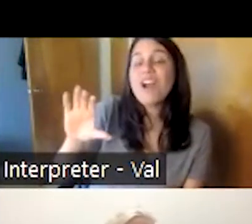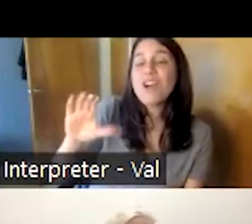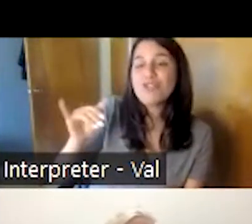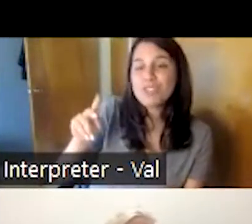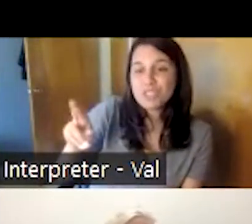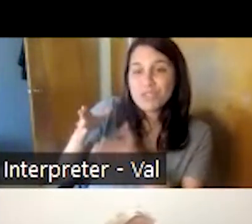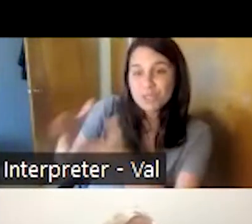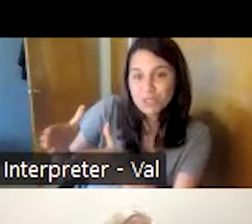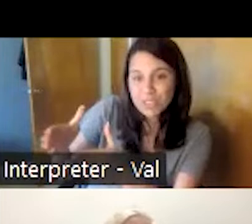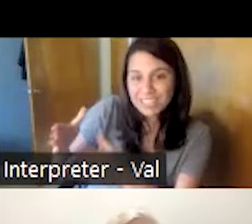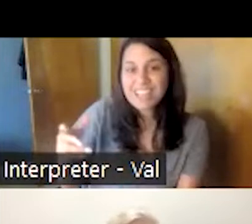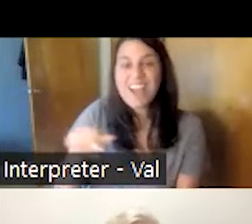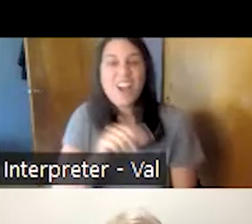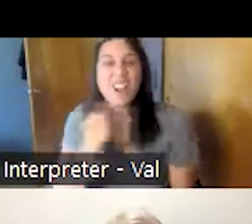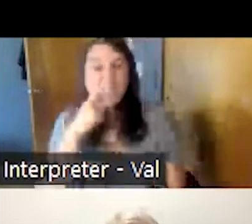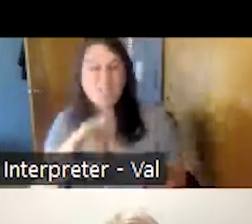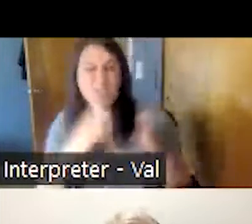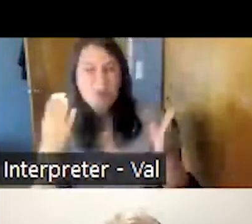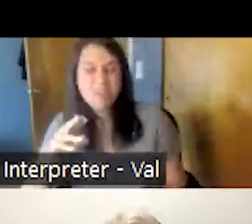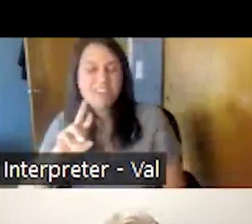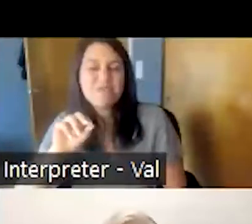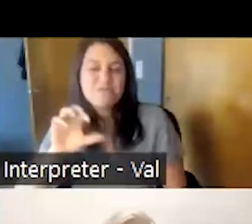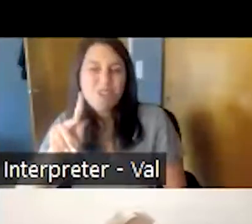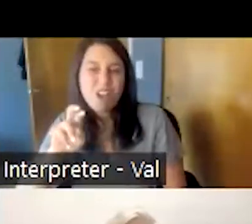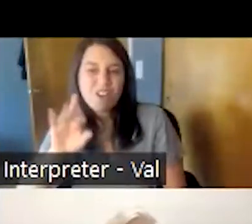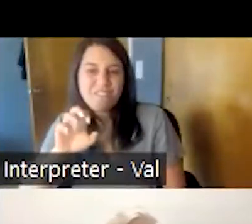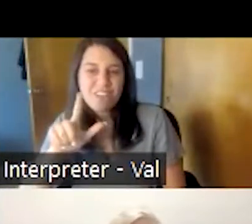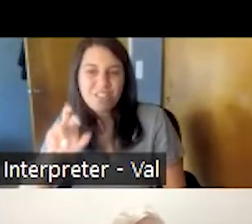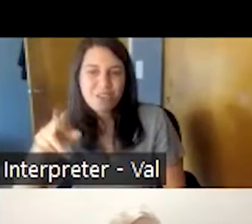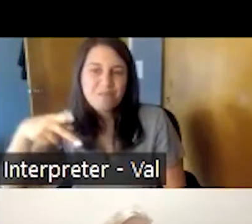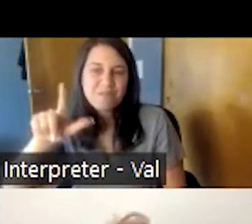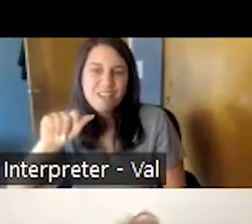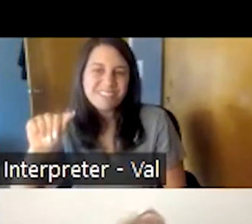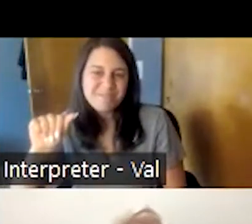opened at 30 Rockefeller Plaza. So those are my only